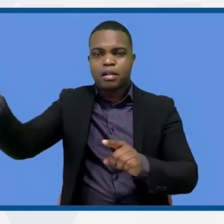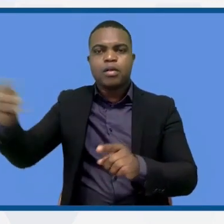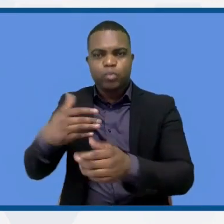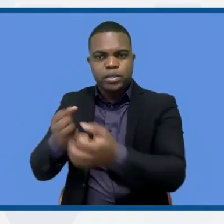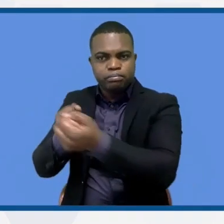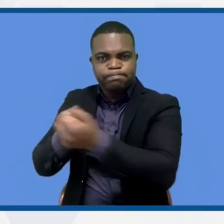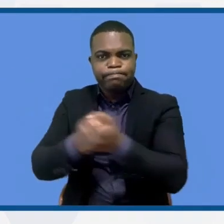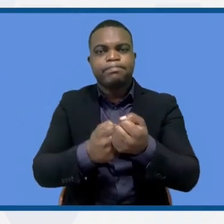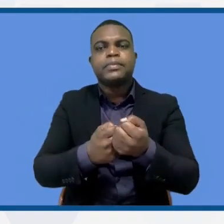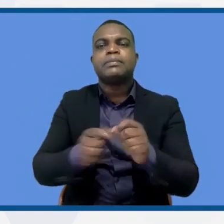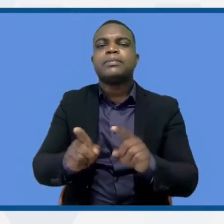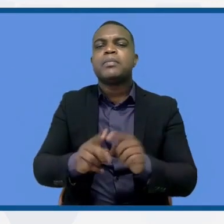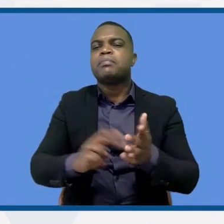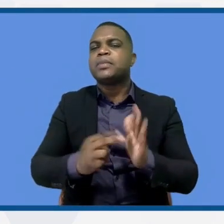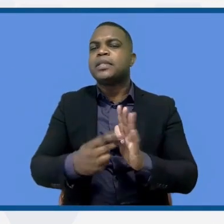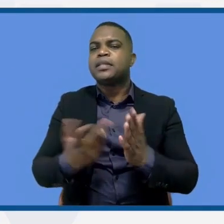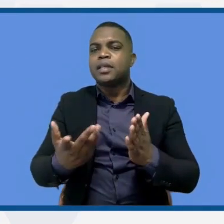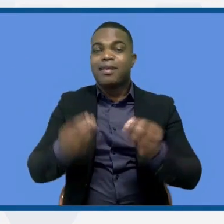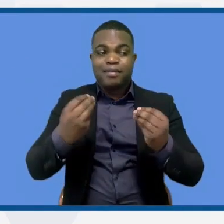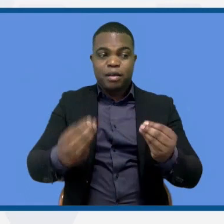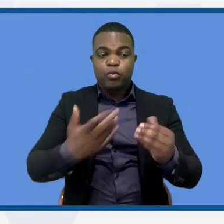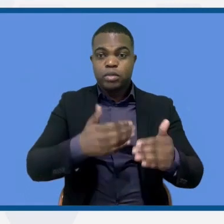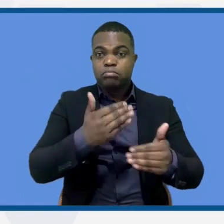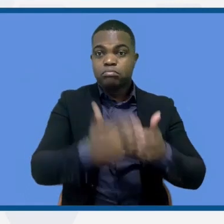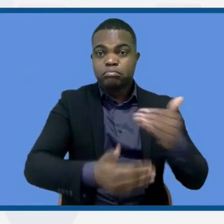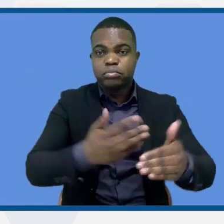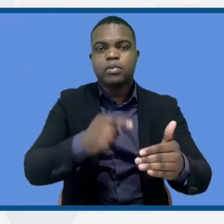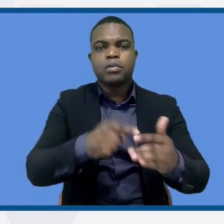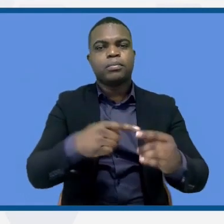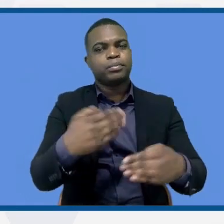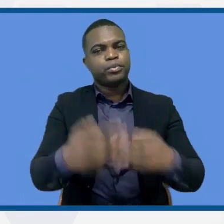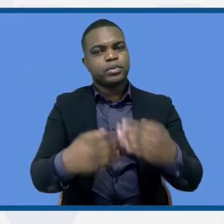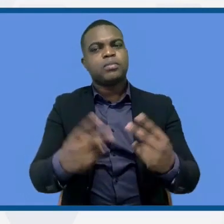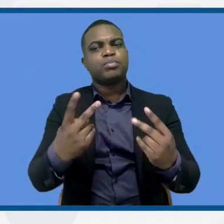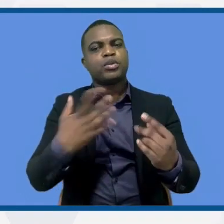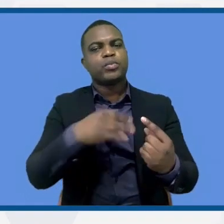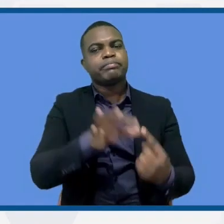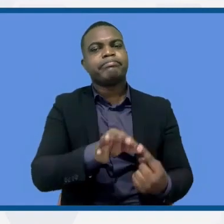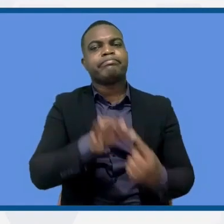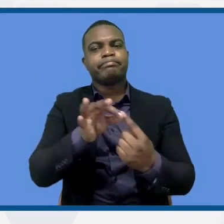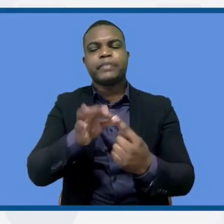of course, very importantly, and even most important, is that the local community, which are the owners of